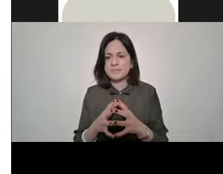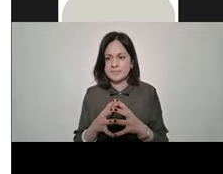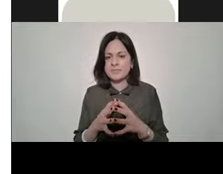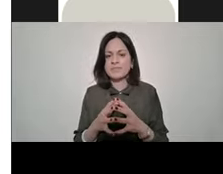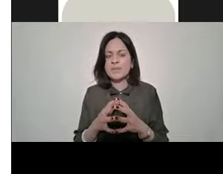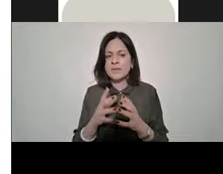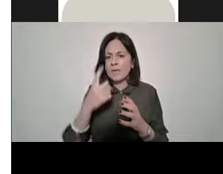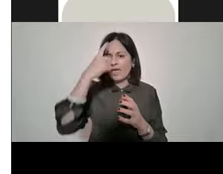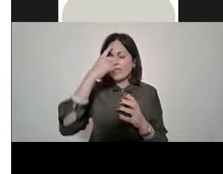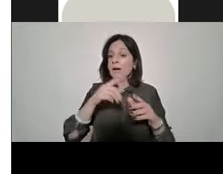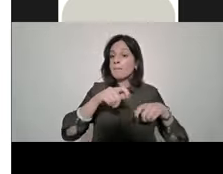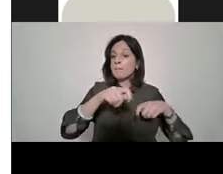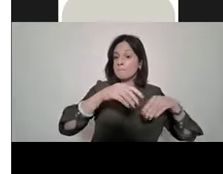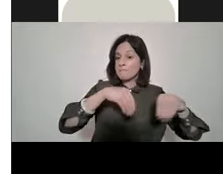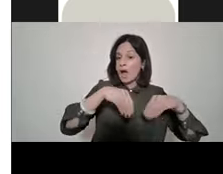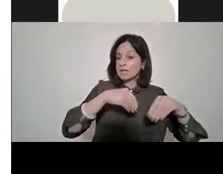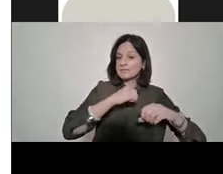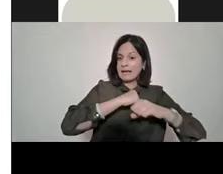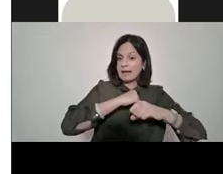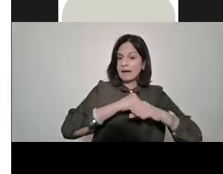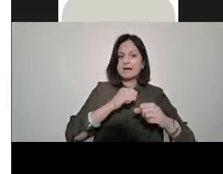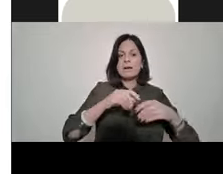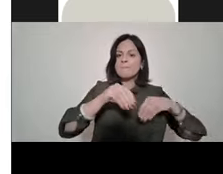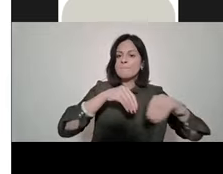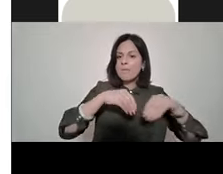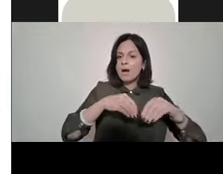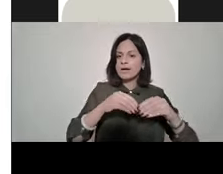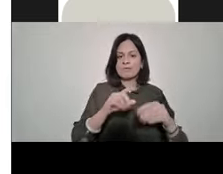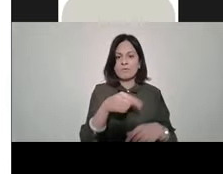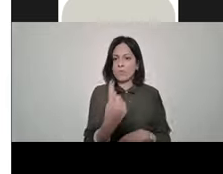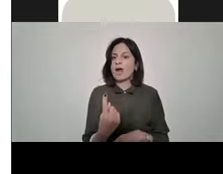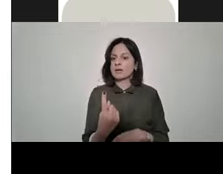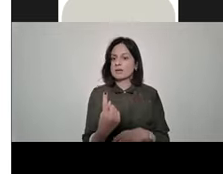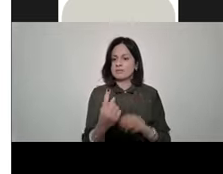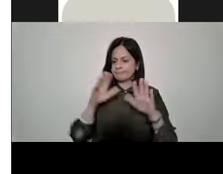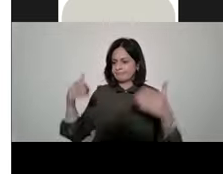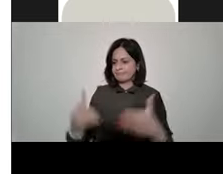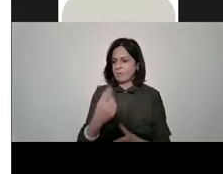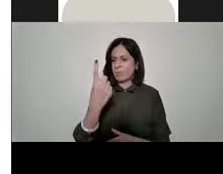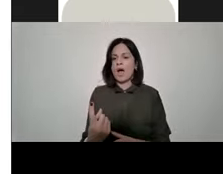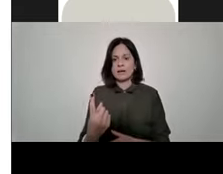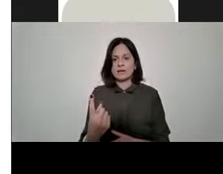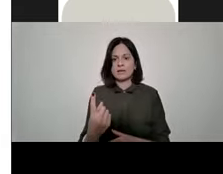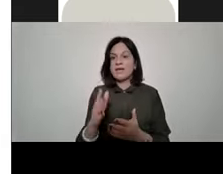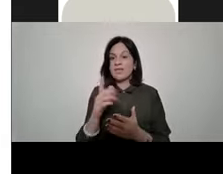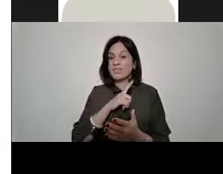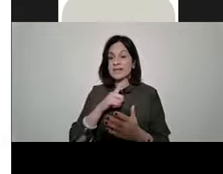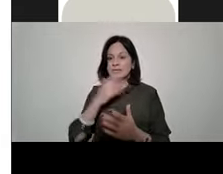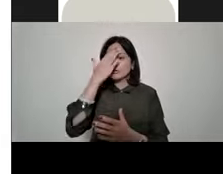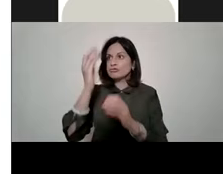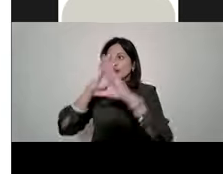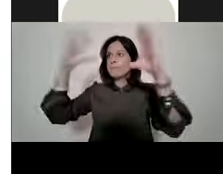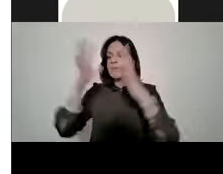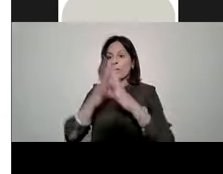An idea for marketing is the market of one, and that's sort of the dream of Web 4